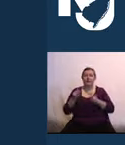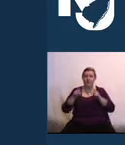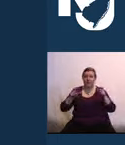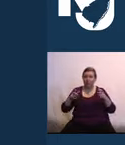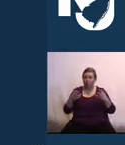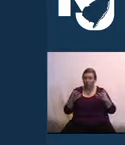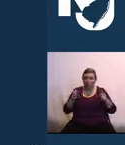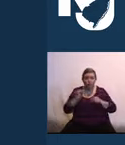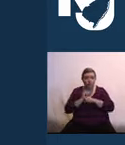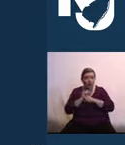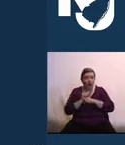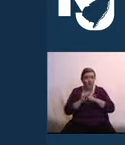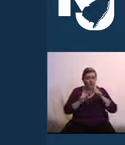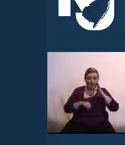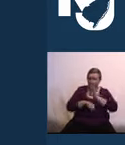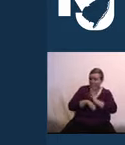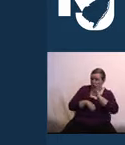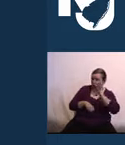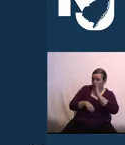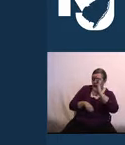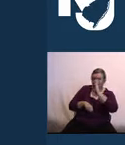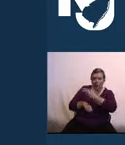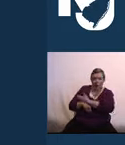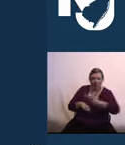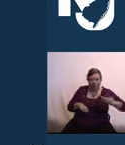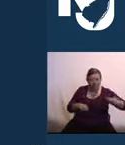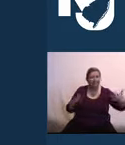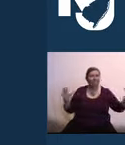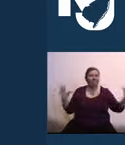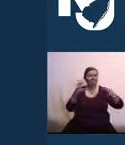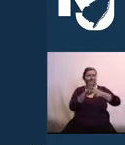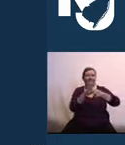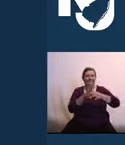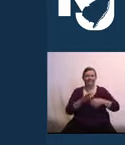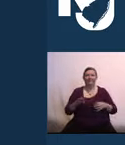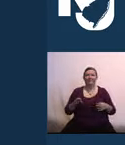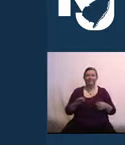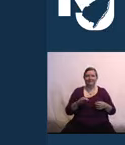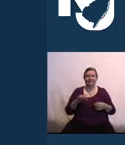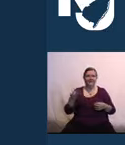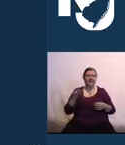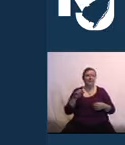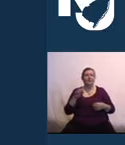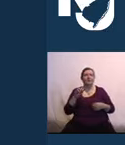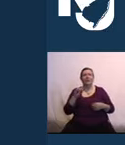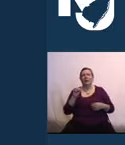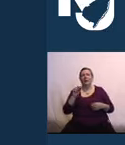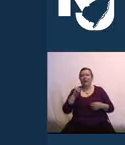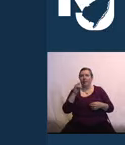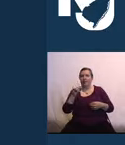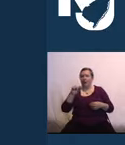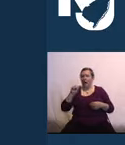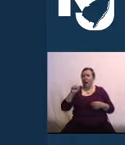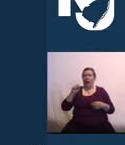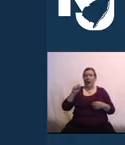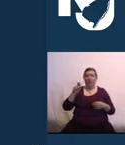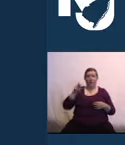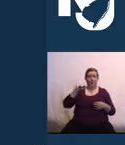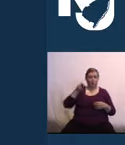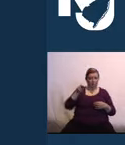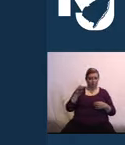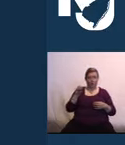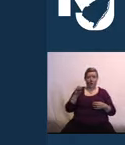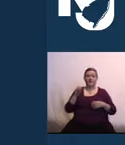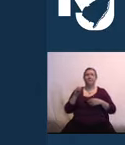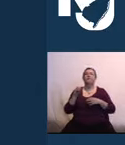we recognize this gentleman, Dr. Anthony Sparano, who has headed up his Manasquan-based facial and reconstructive surgery